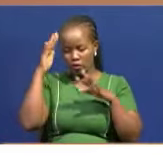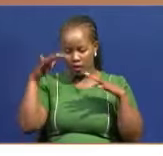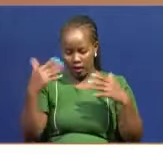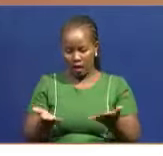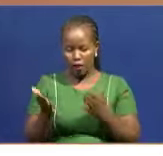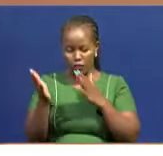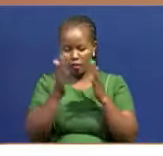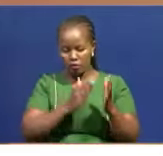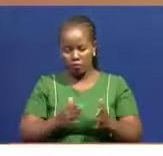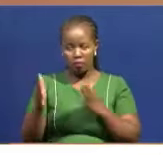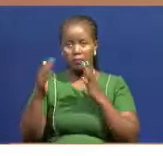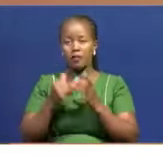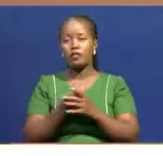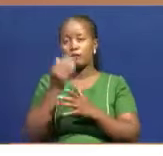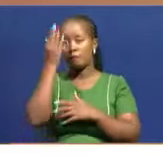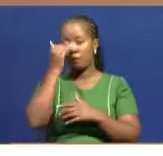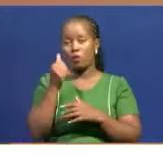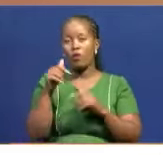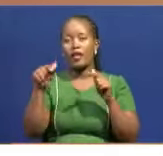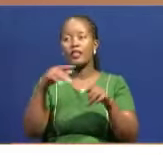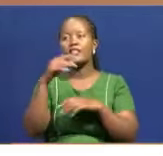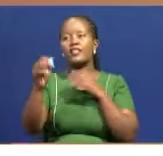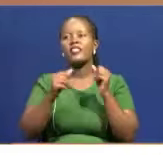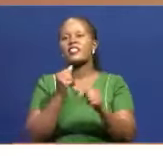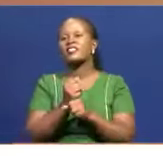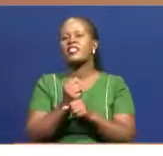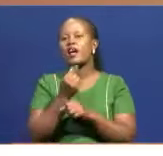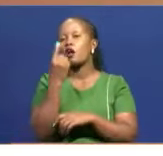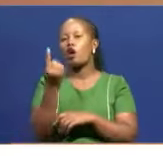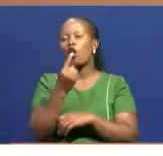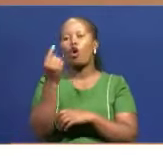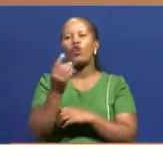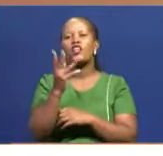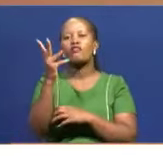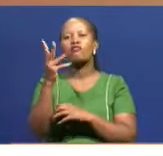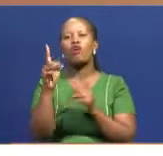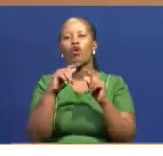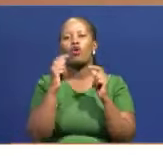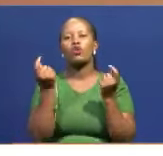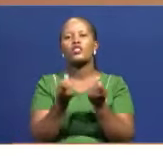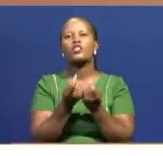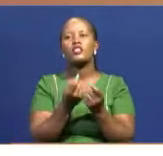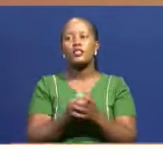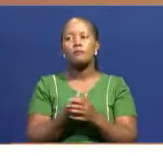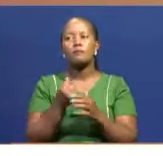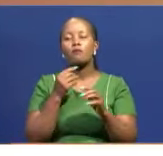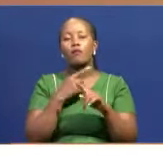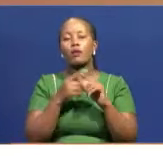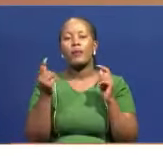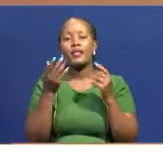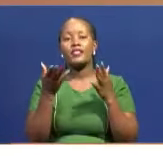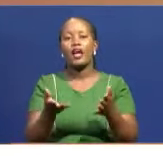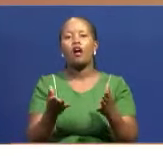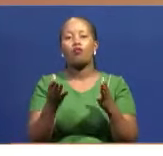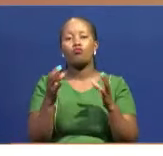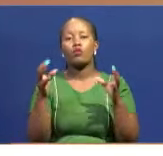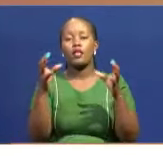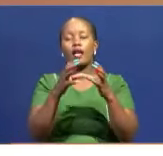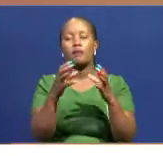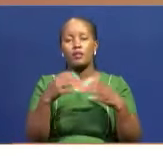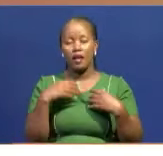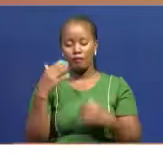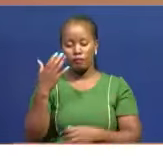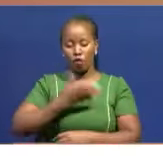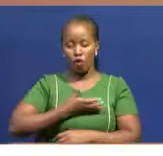again. So that's why this year, it's only four teams. But the best thing about this year is the clubs have taken ownership of the